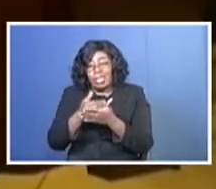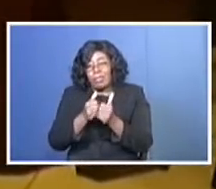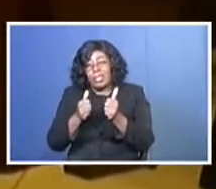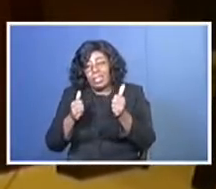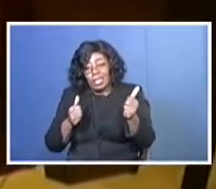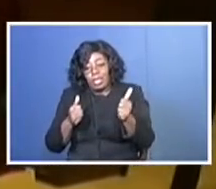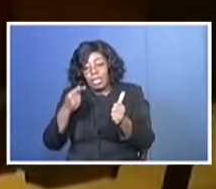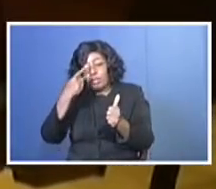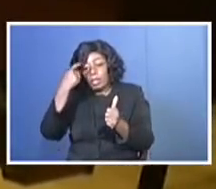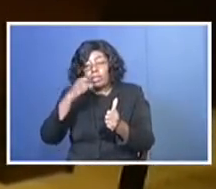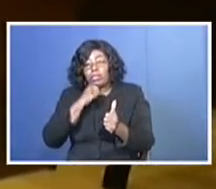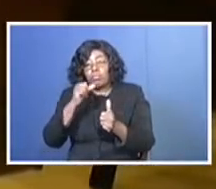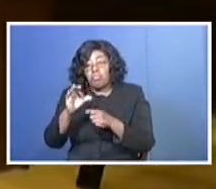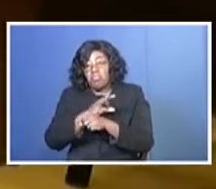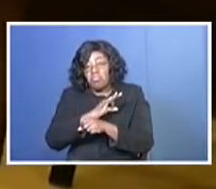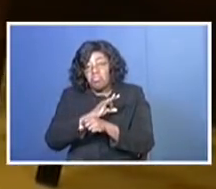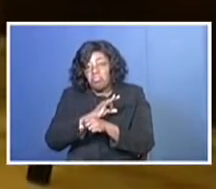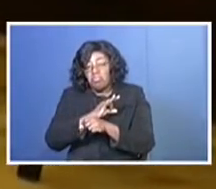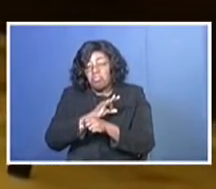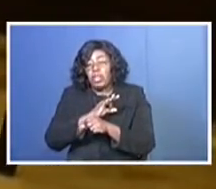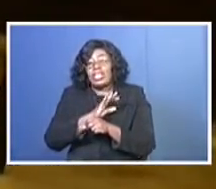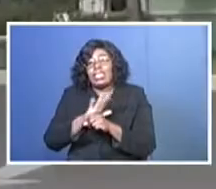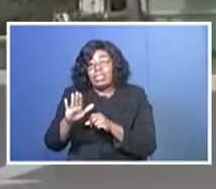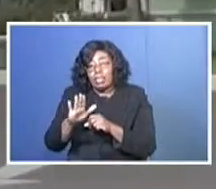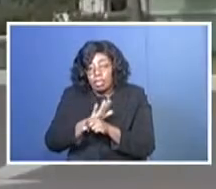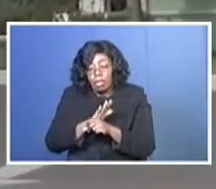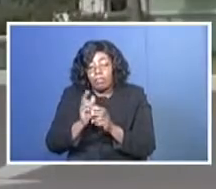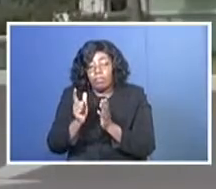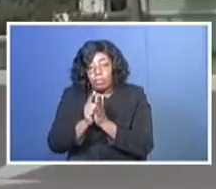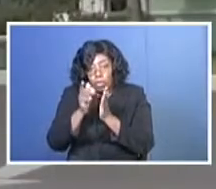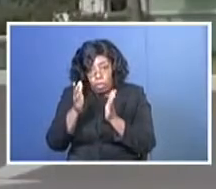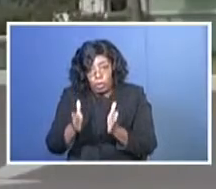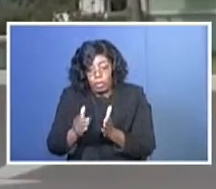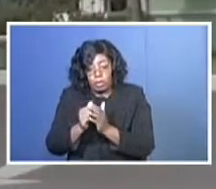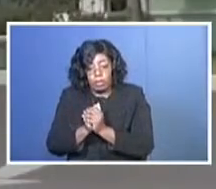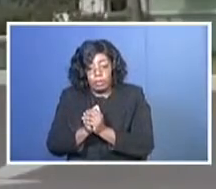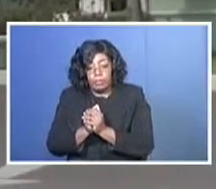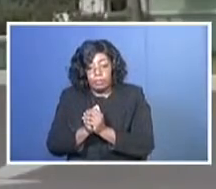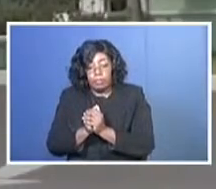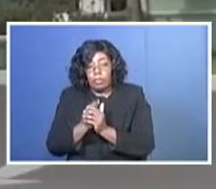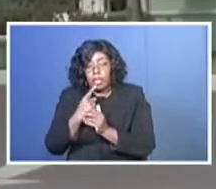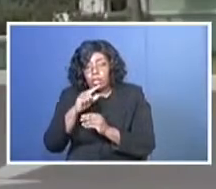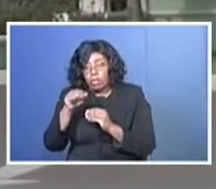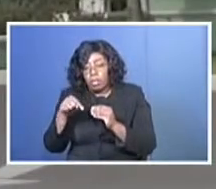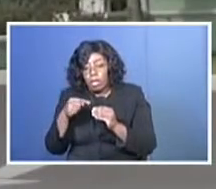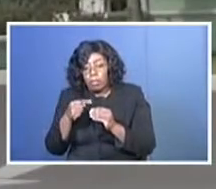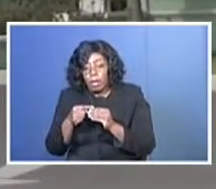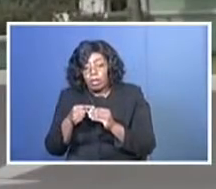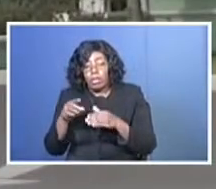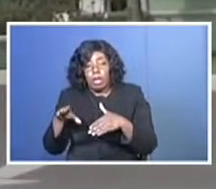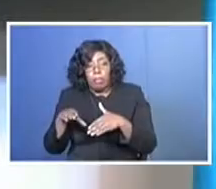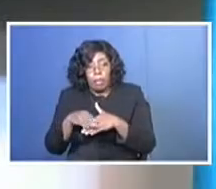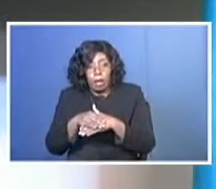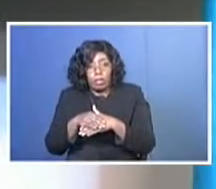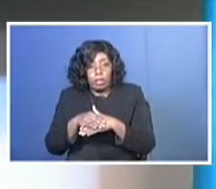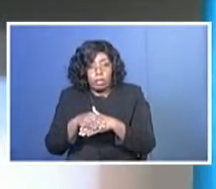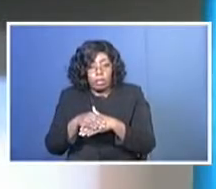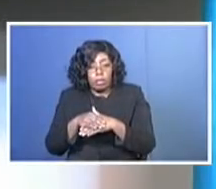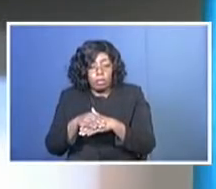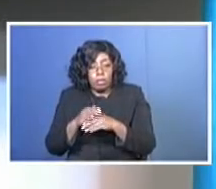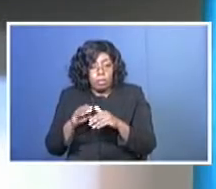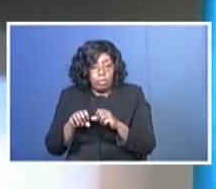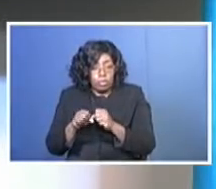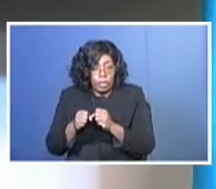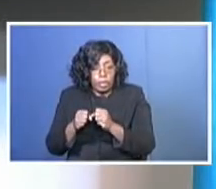attorney shortages at the Office of the Attorney General. Asked if the dicey issue of marital rape will be considered in this bill,